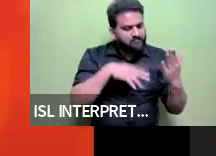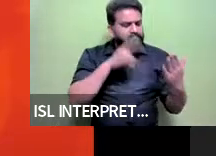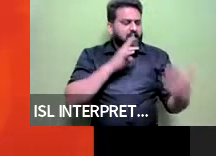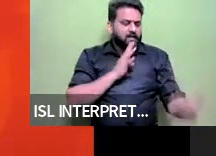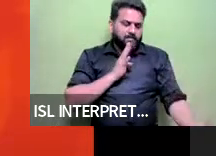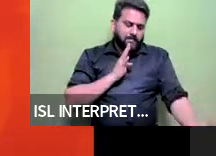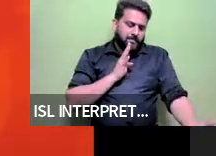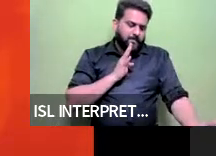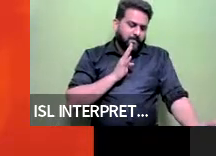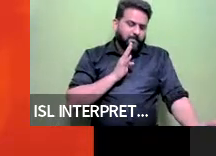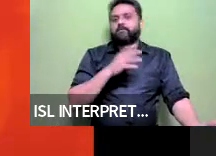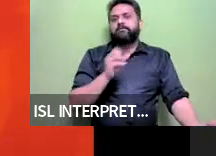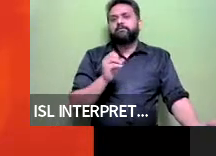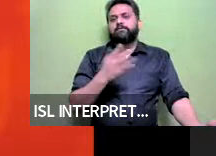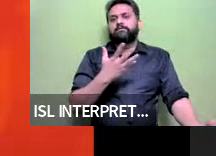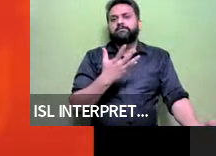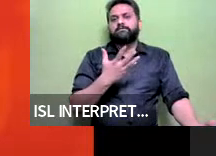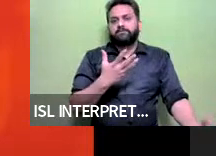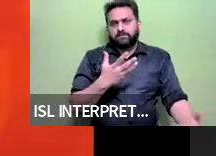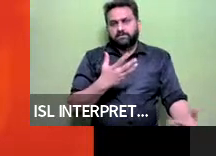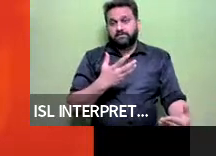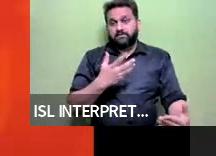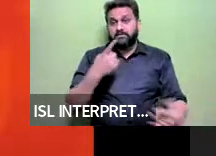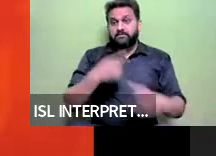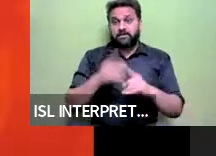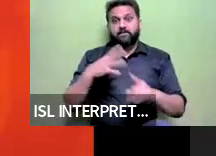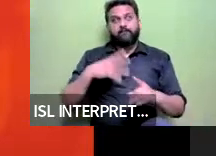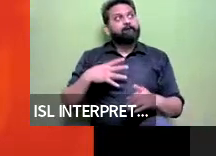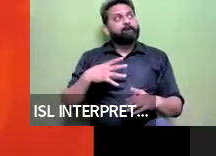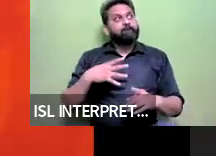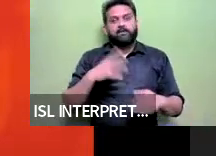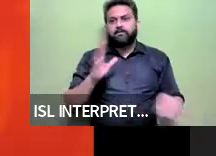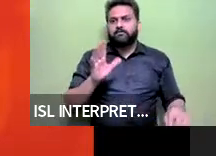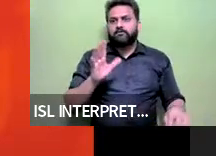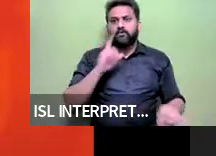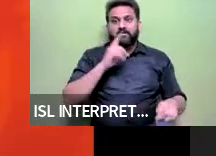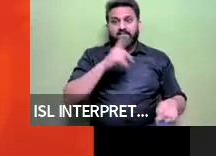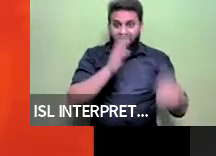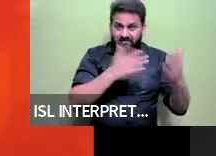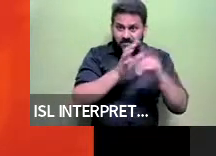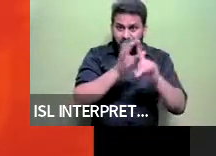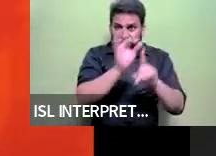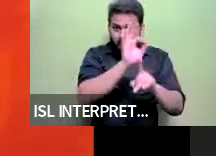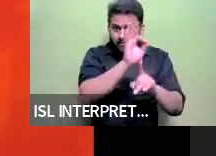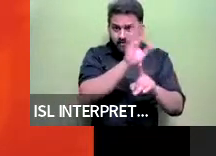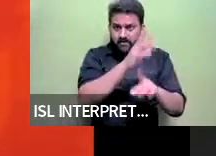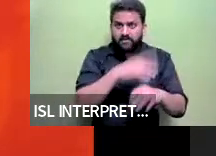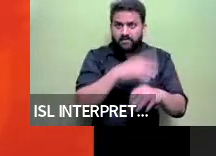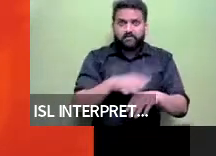line clearly on that. But don't wait forever. If they are not turning, means they know